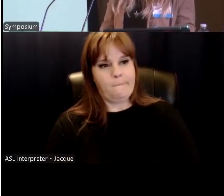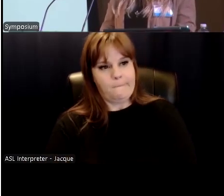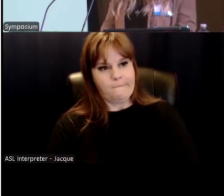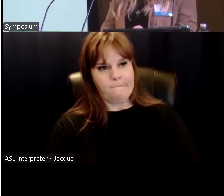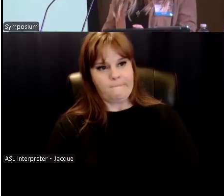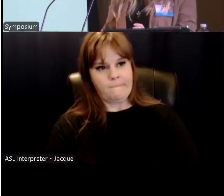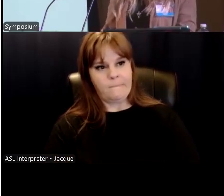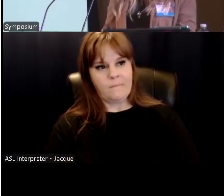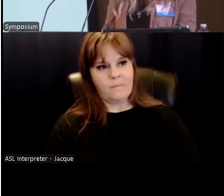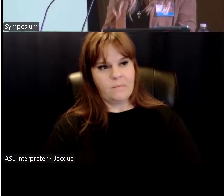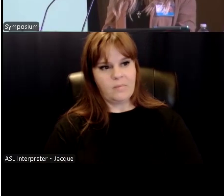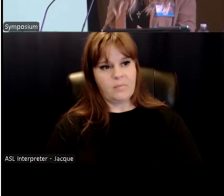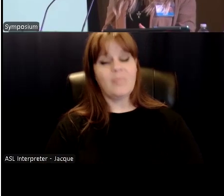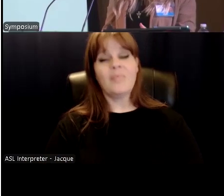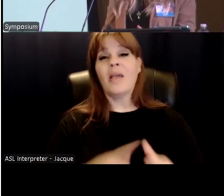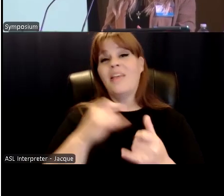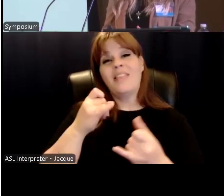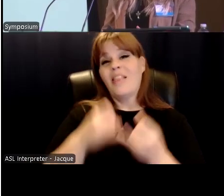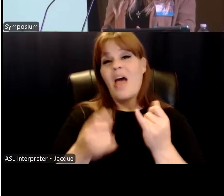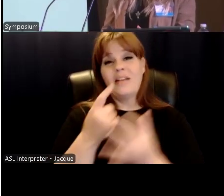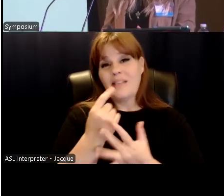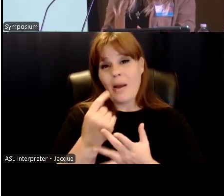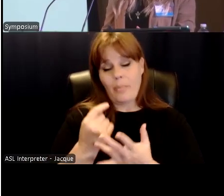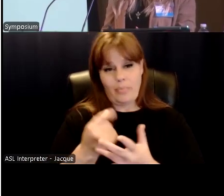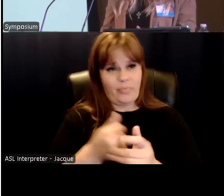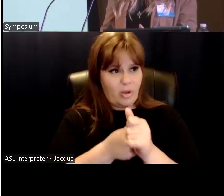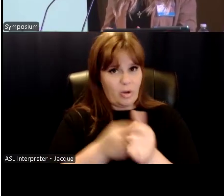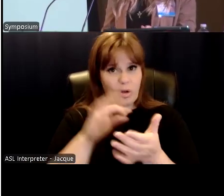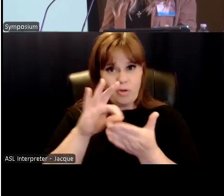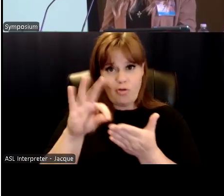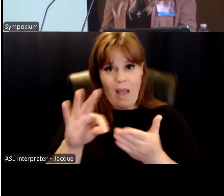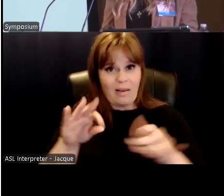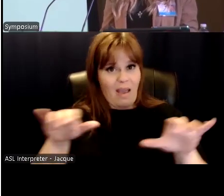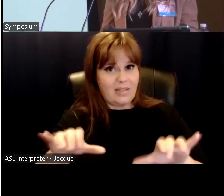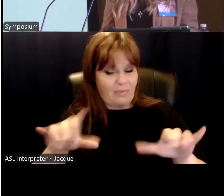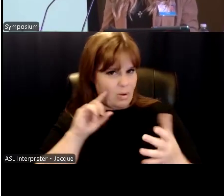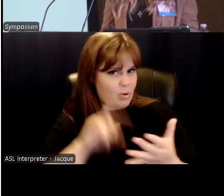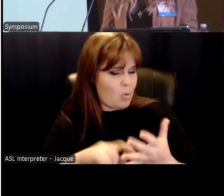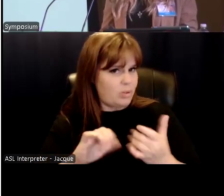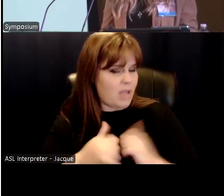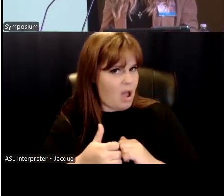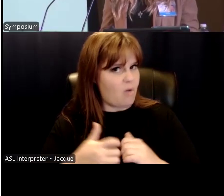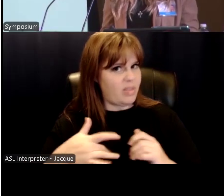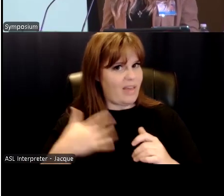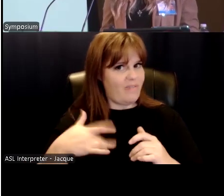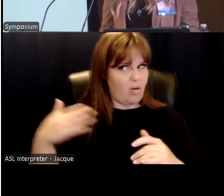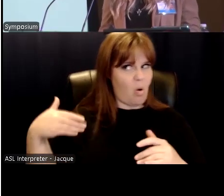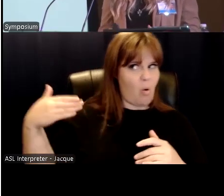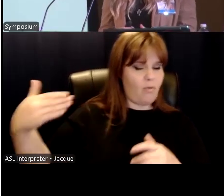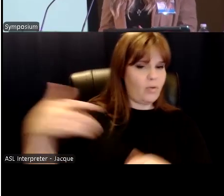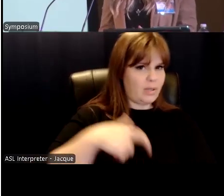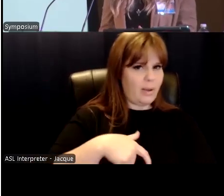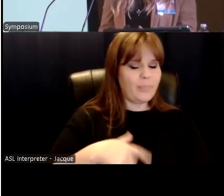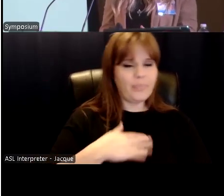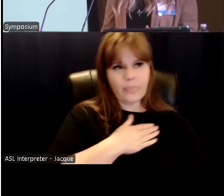And then the last step here is to track your activities and notice how they go over time.